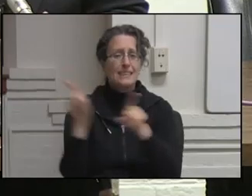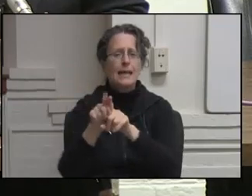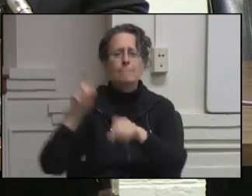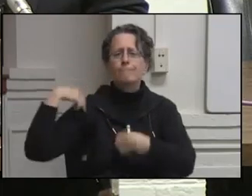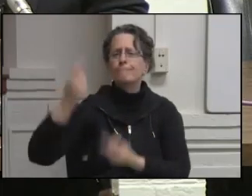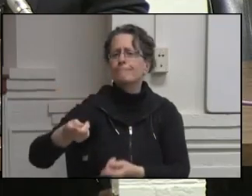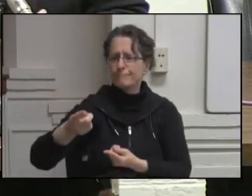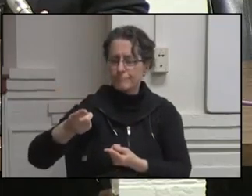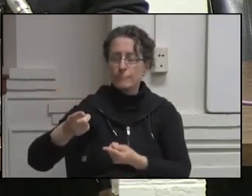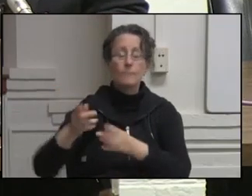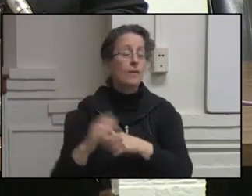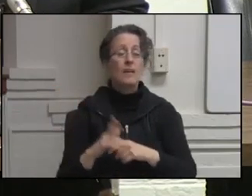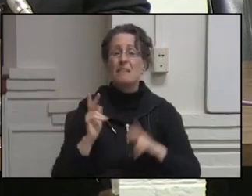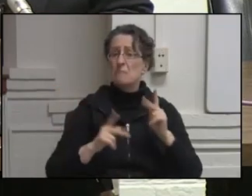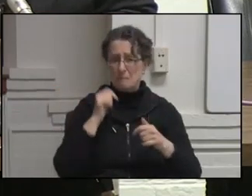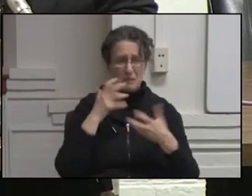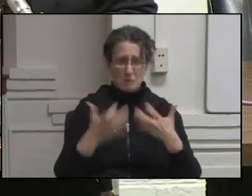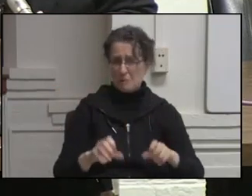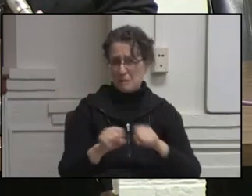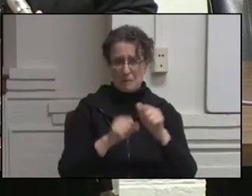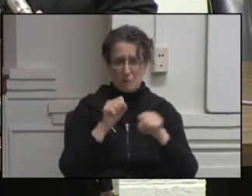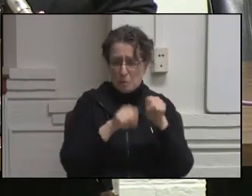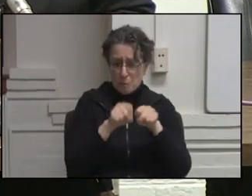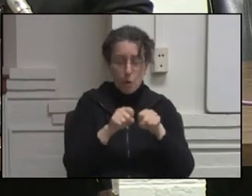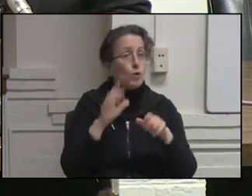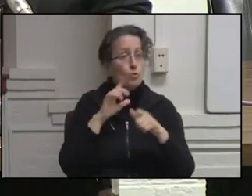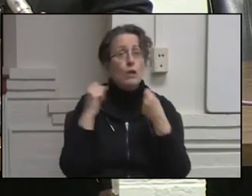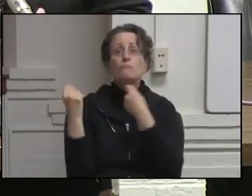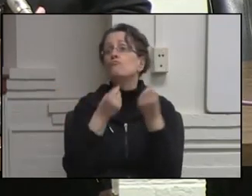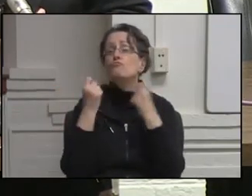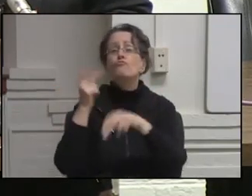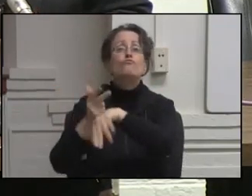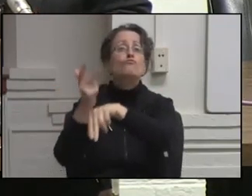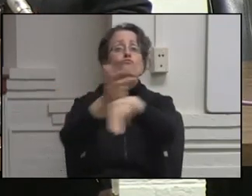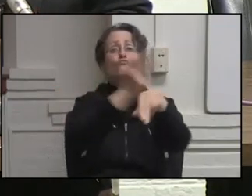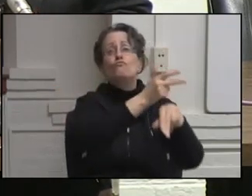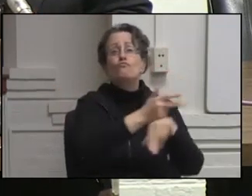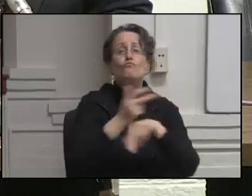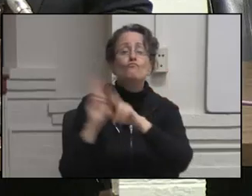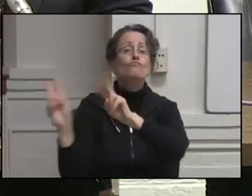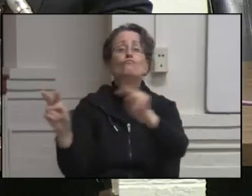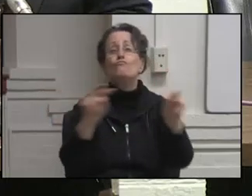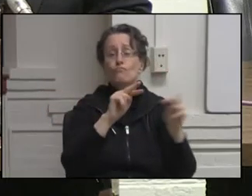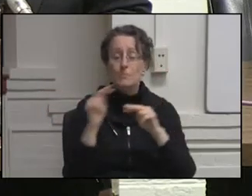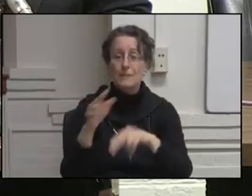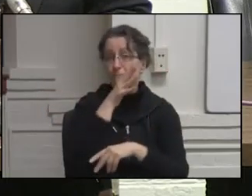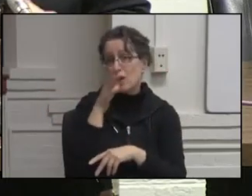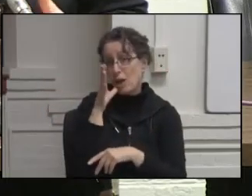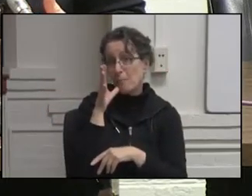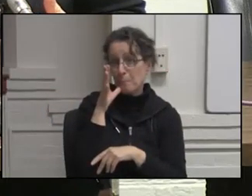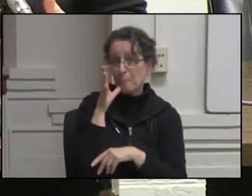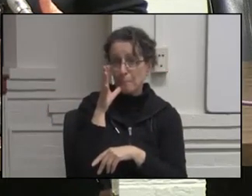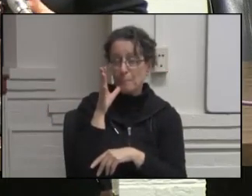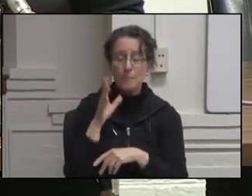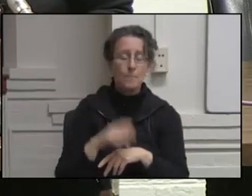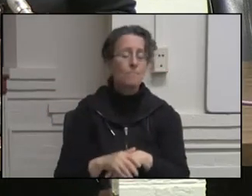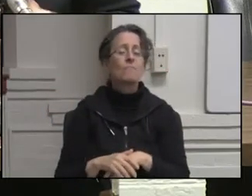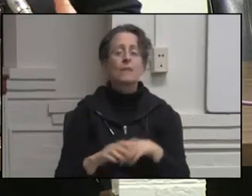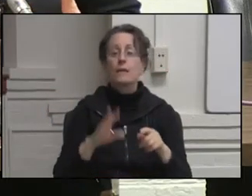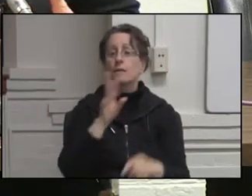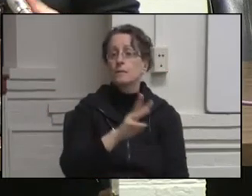inclined, we have our farm tours, and they are wonderful. So you can go to our